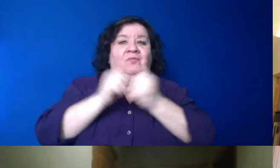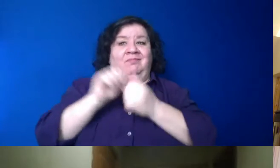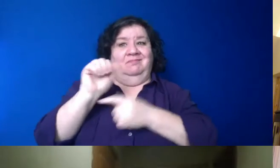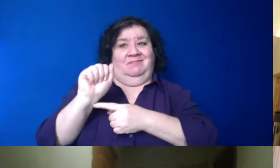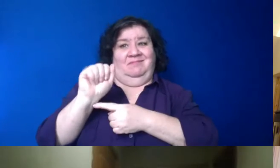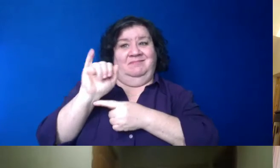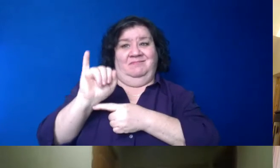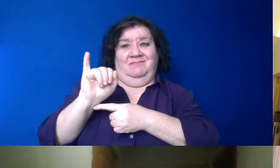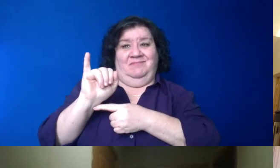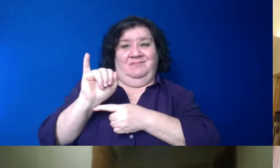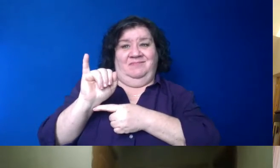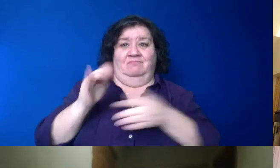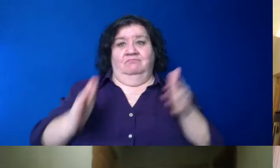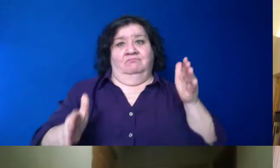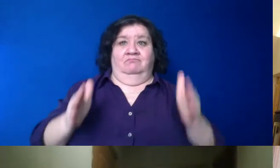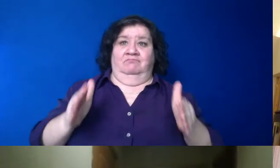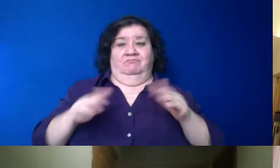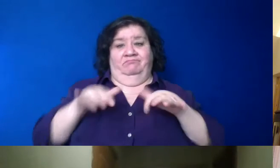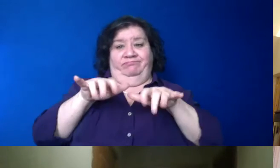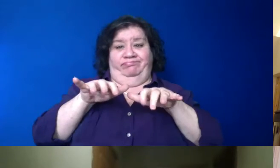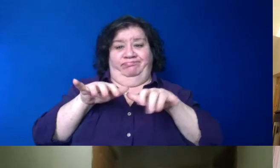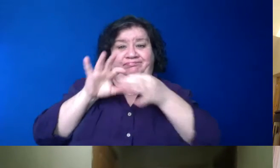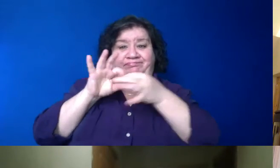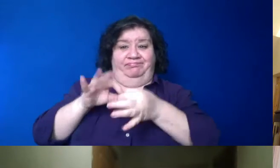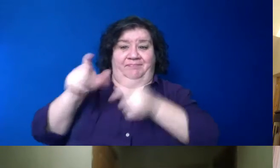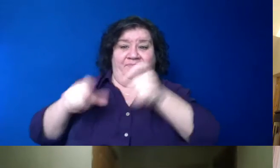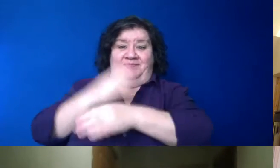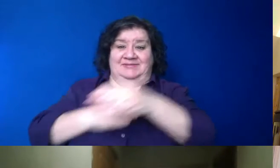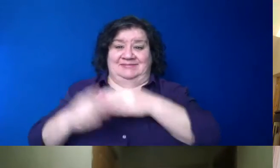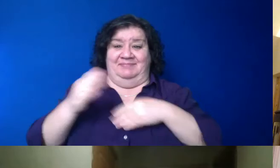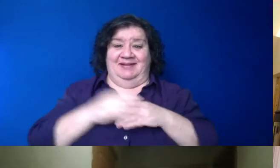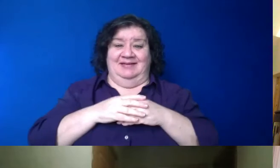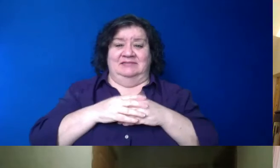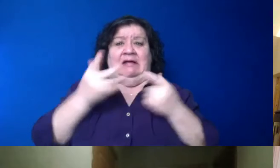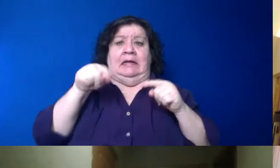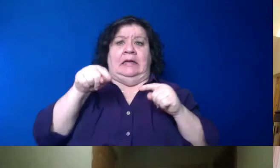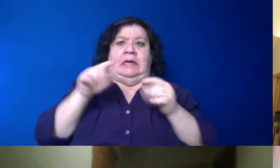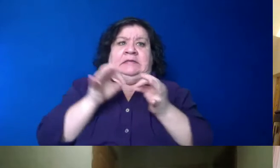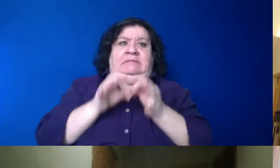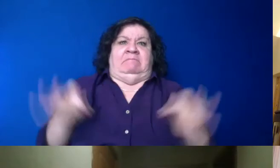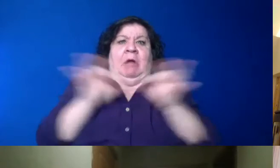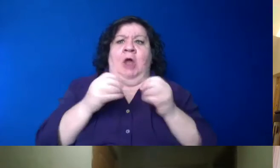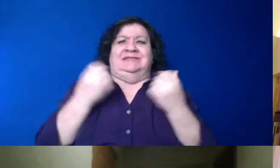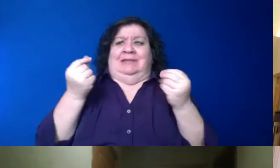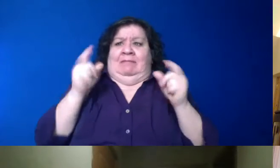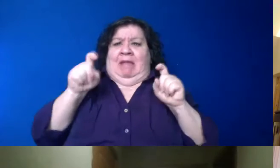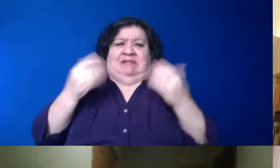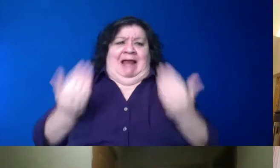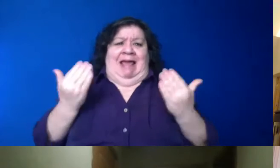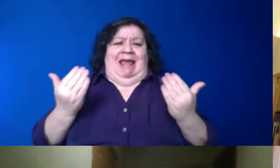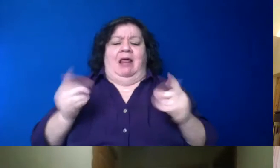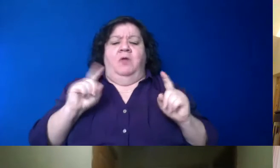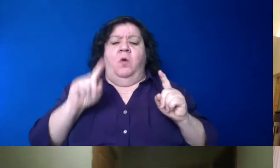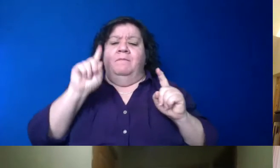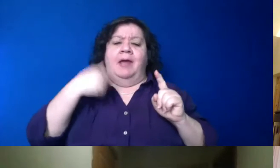some preventive action before it's too late. And last but not least, and this was something that cropped